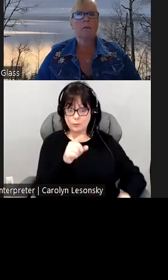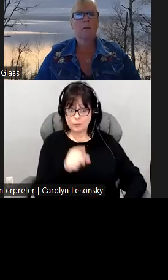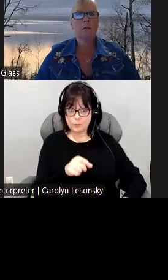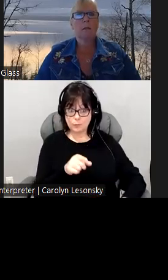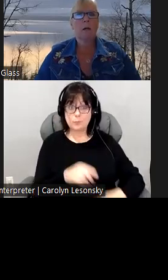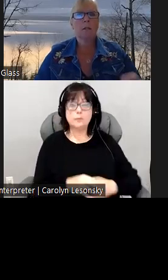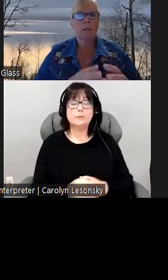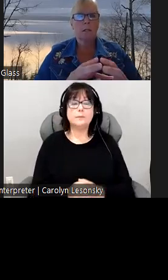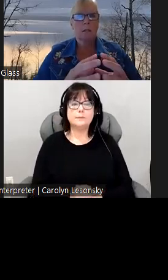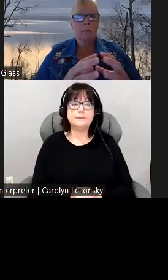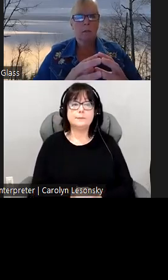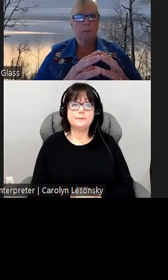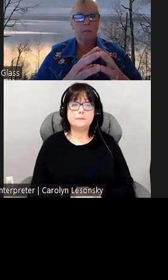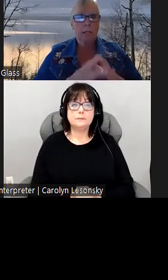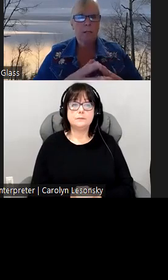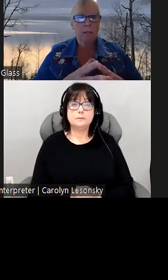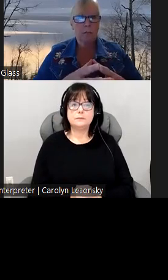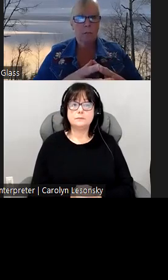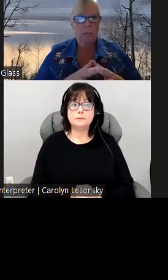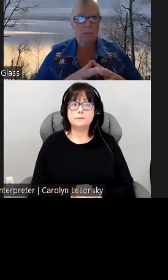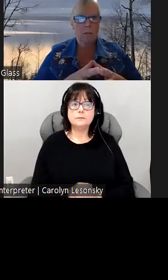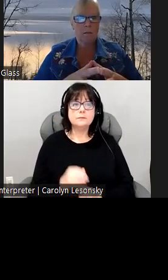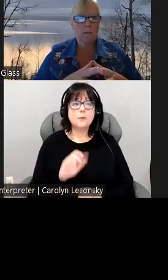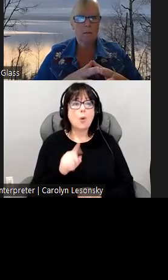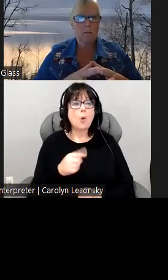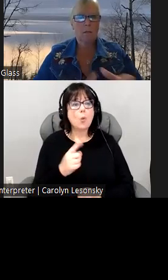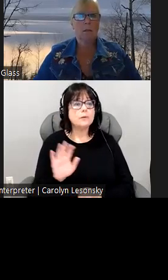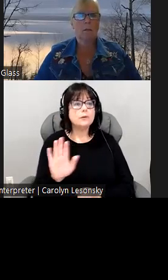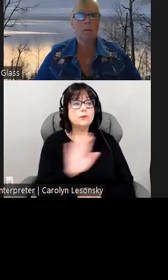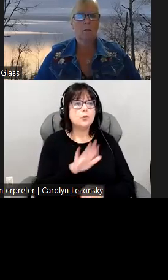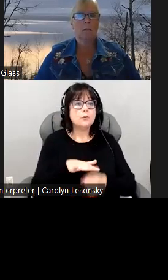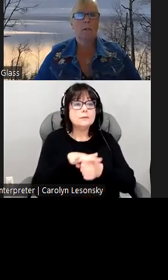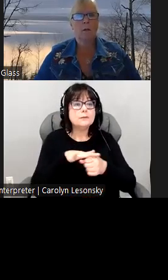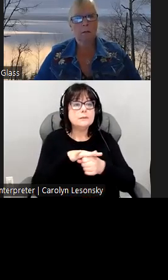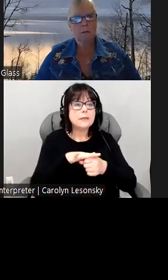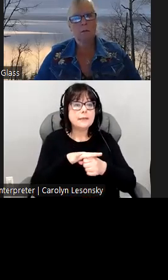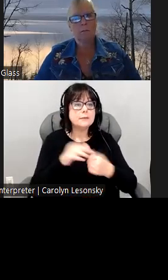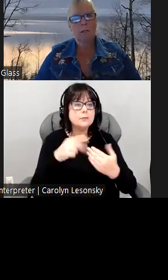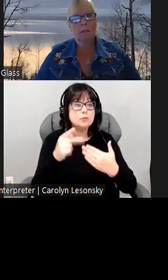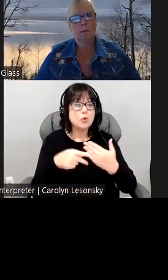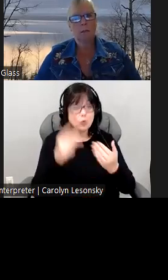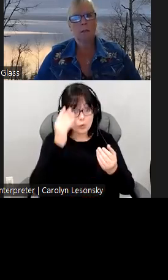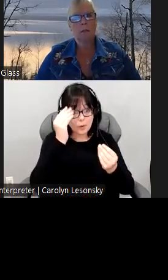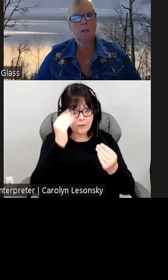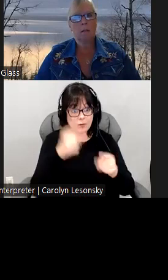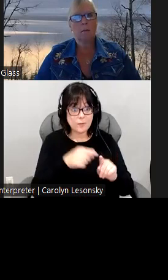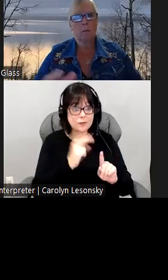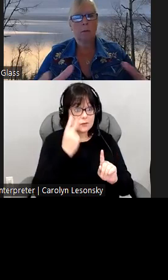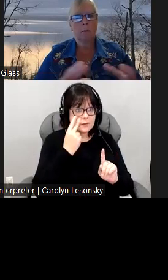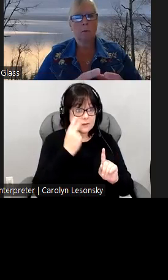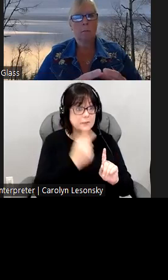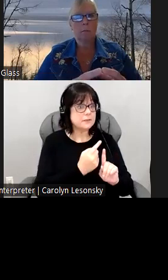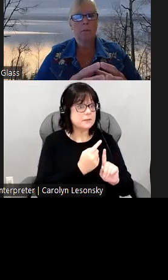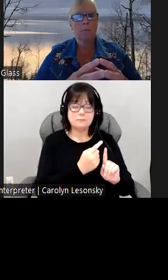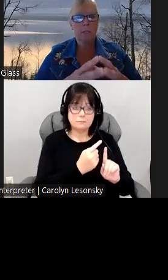are available not just at the level of your site information, but they're also available with